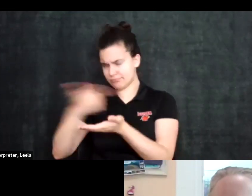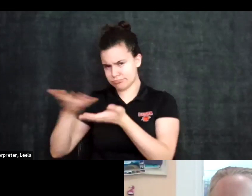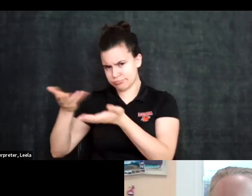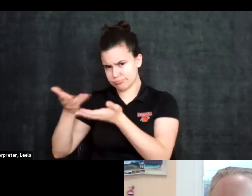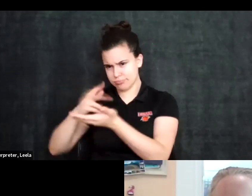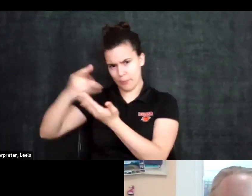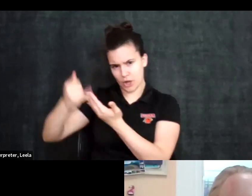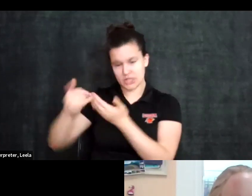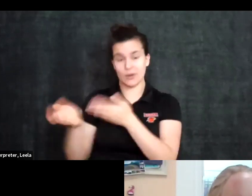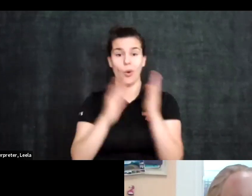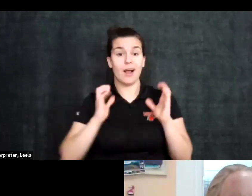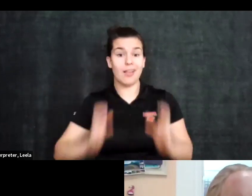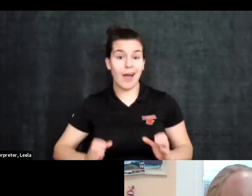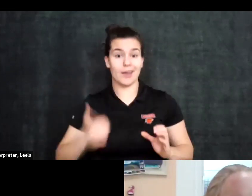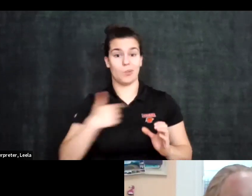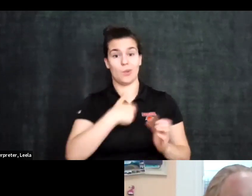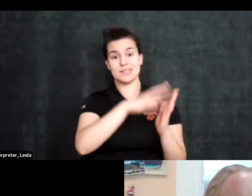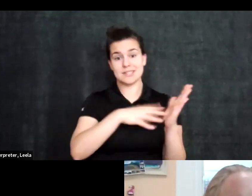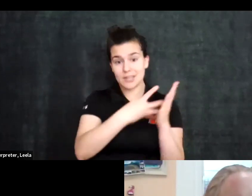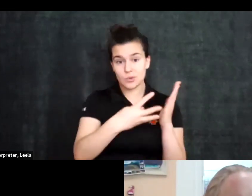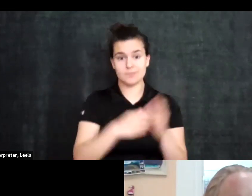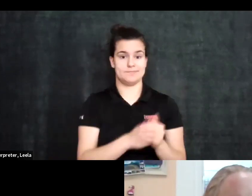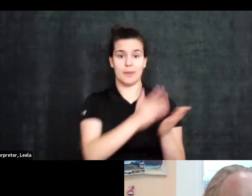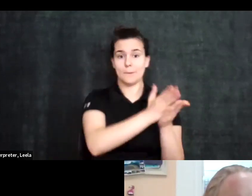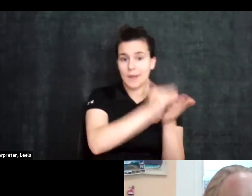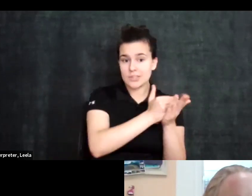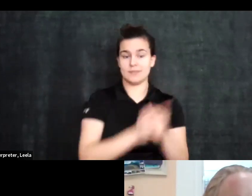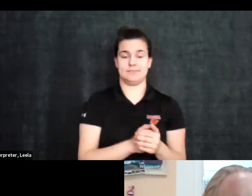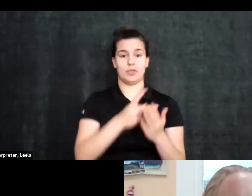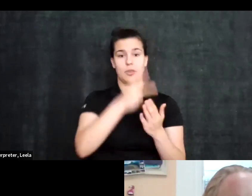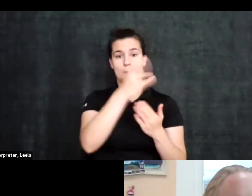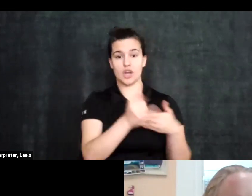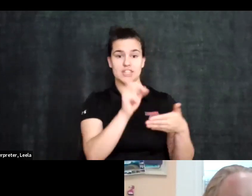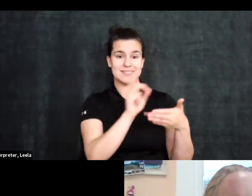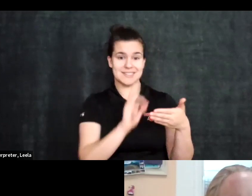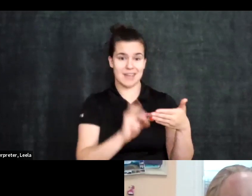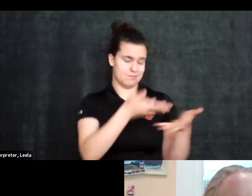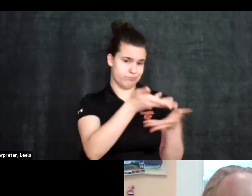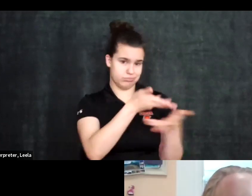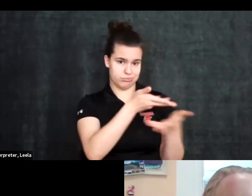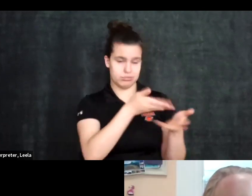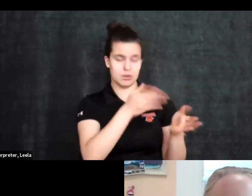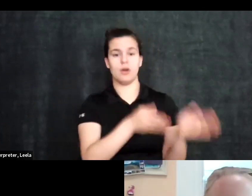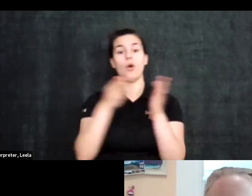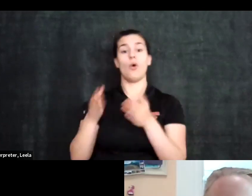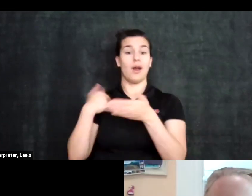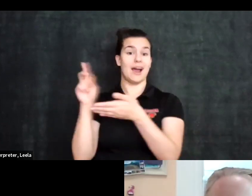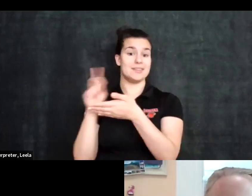budgets, and project design issues. I will work on road and drainage project